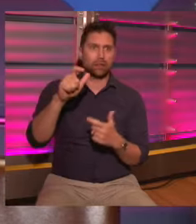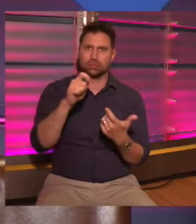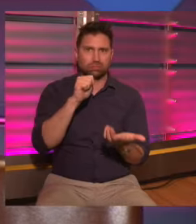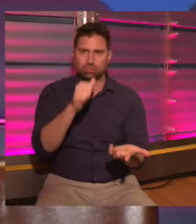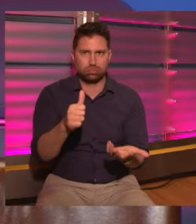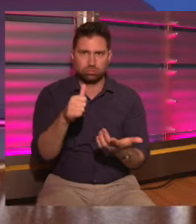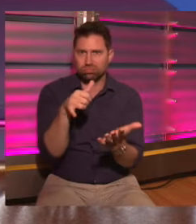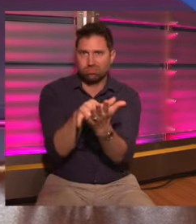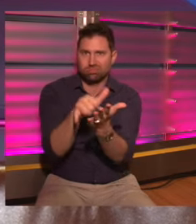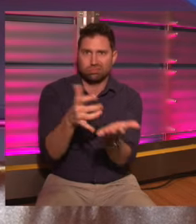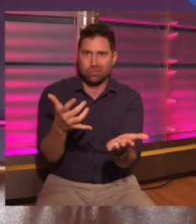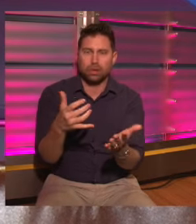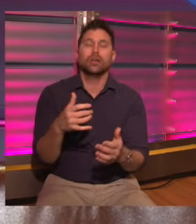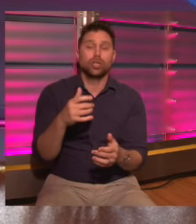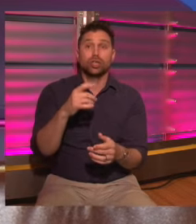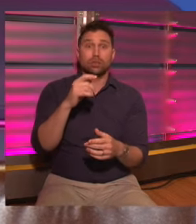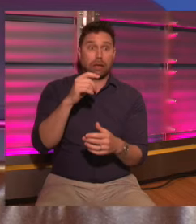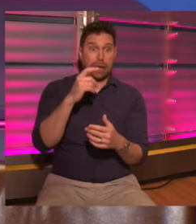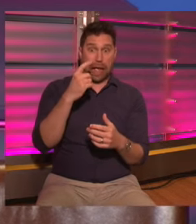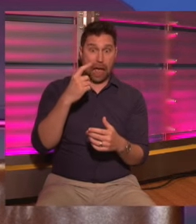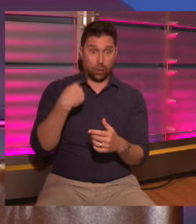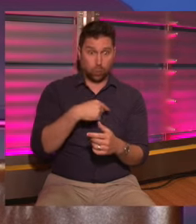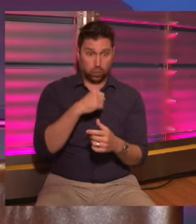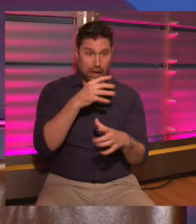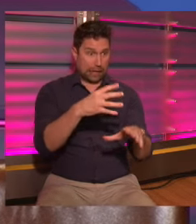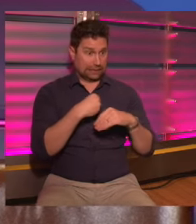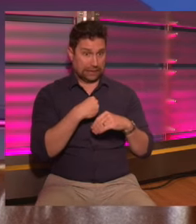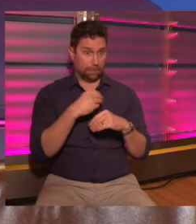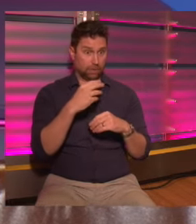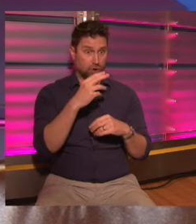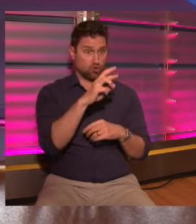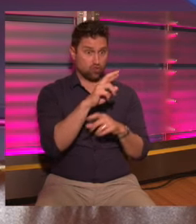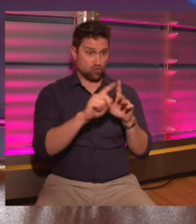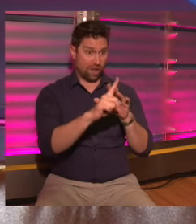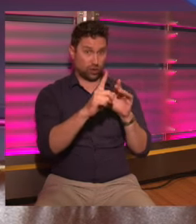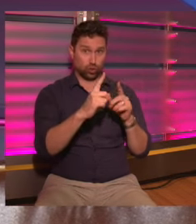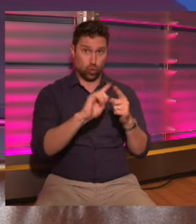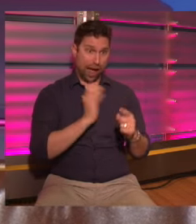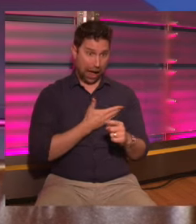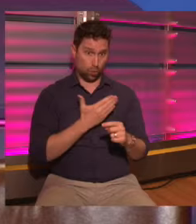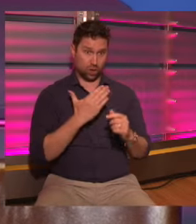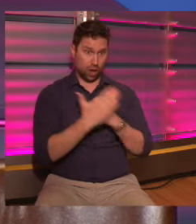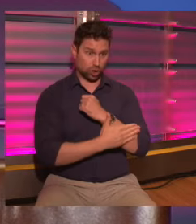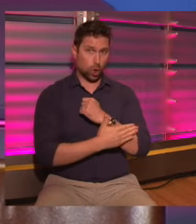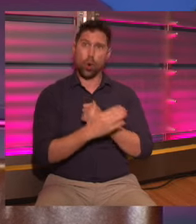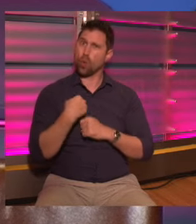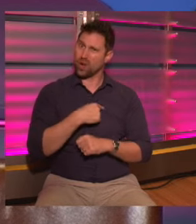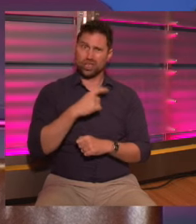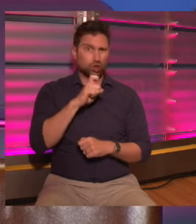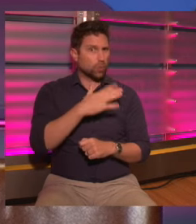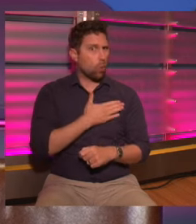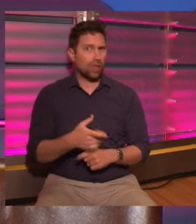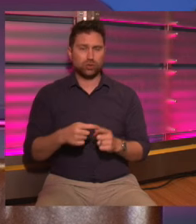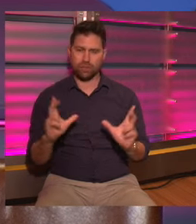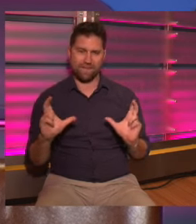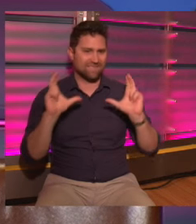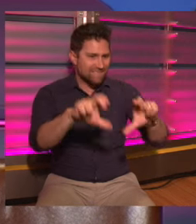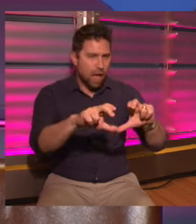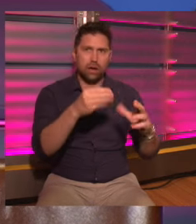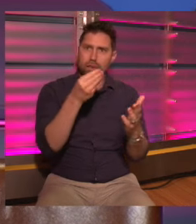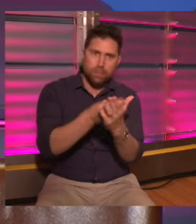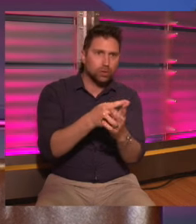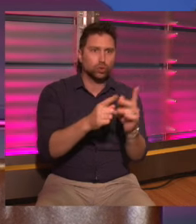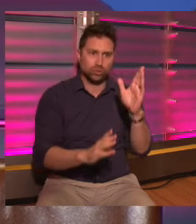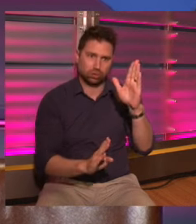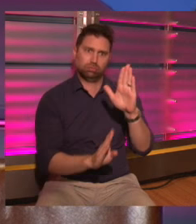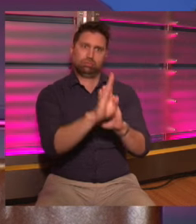if we're not willing to take refugees into our own countries, we better be willing to put money and invest in the long-term development